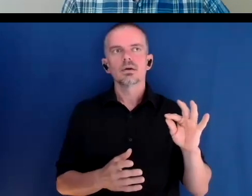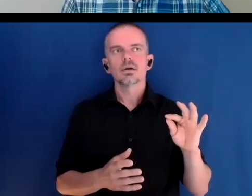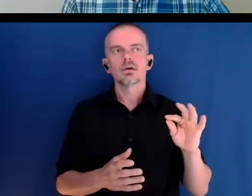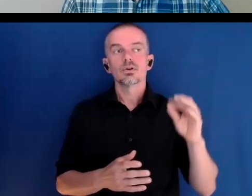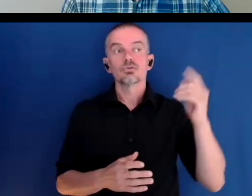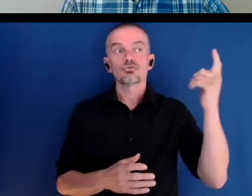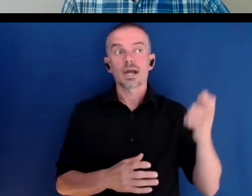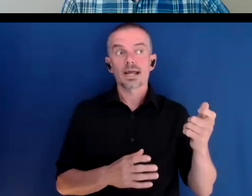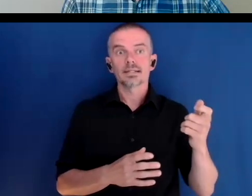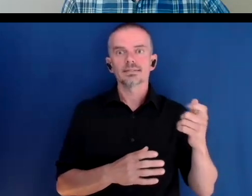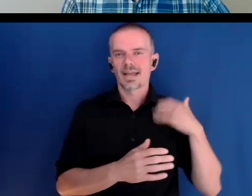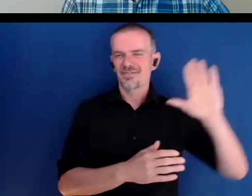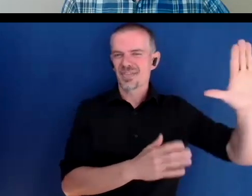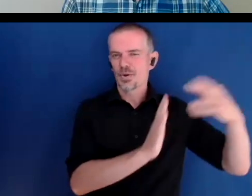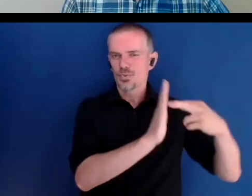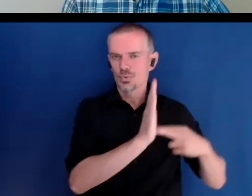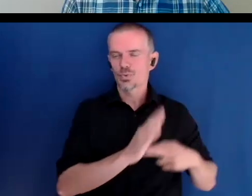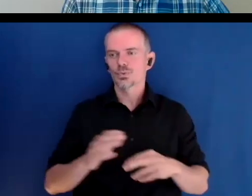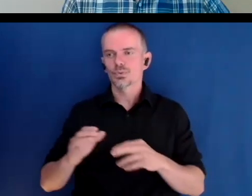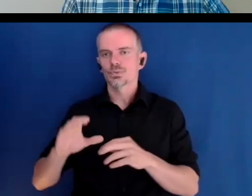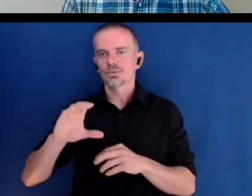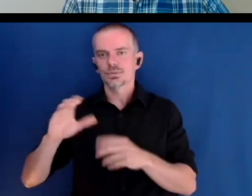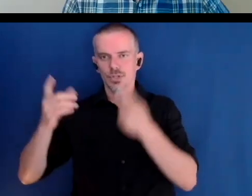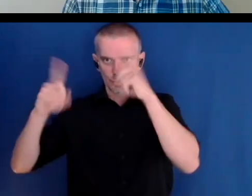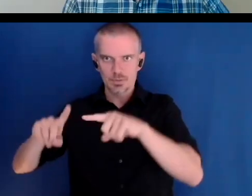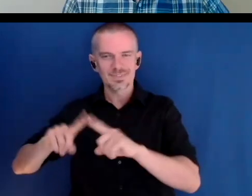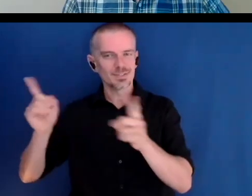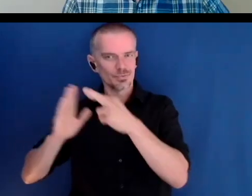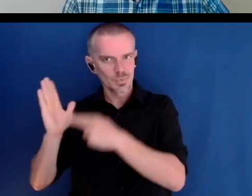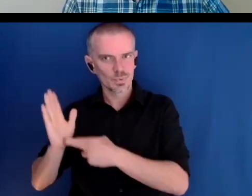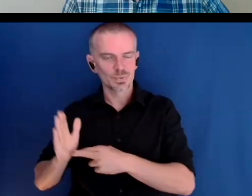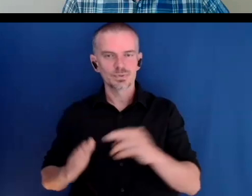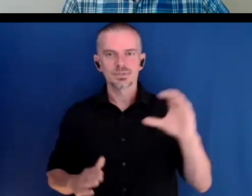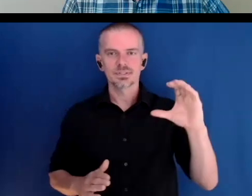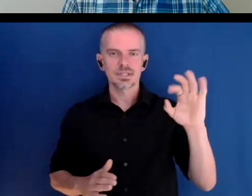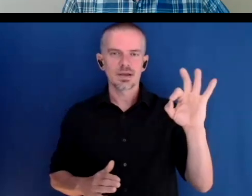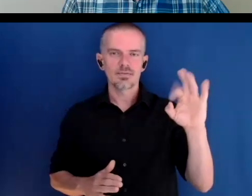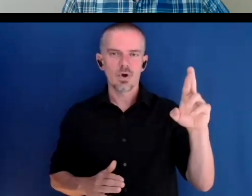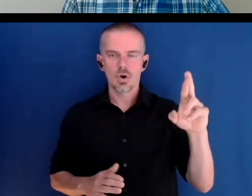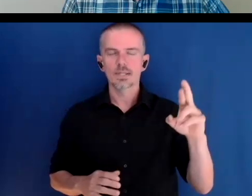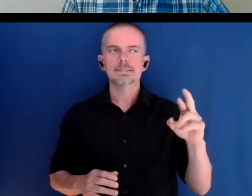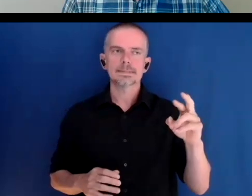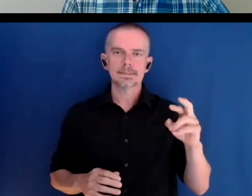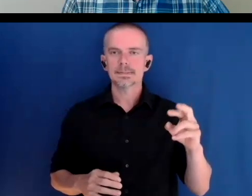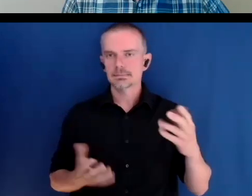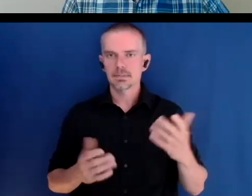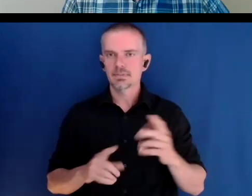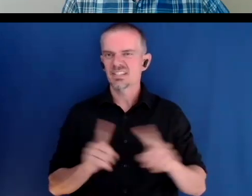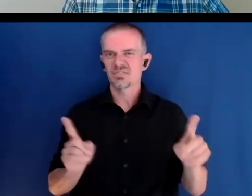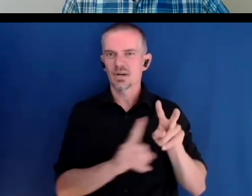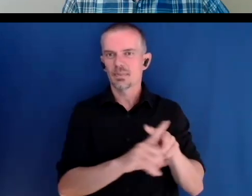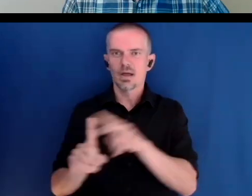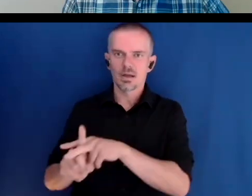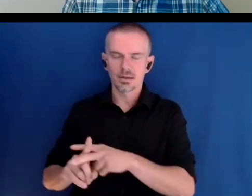There's interpretations of the CFRs that could look different, and be prepared for that administrative burden. And